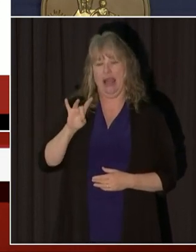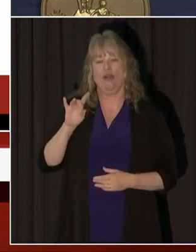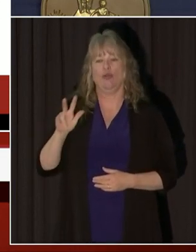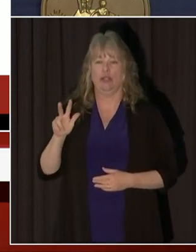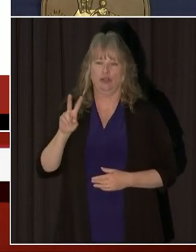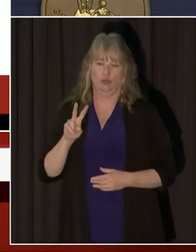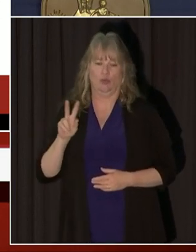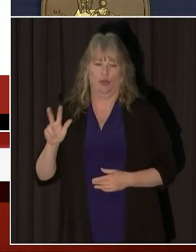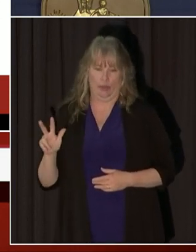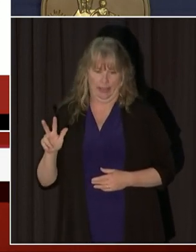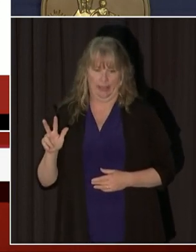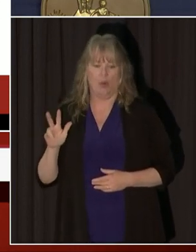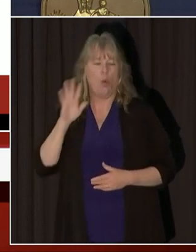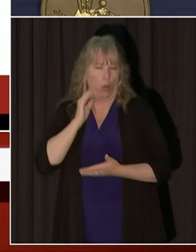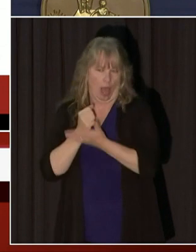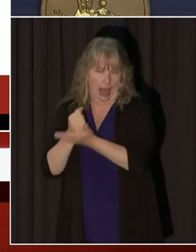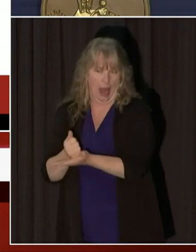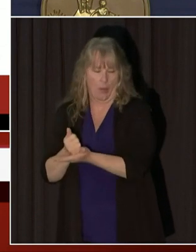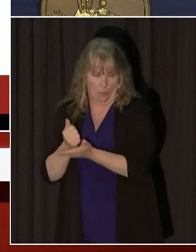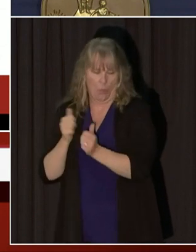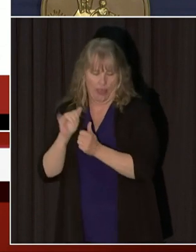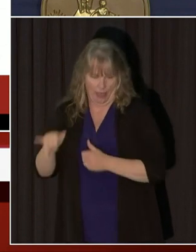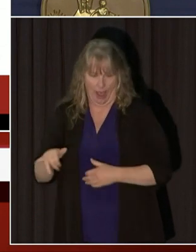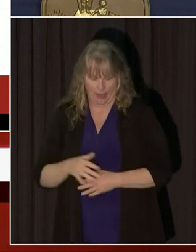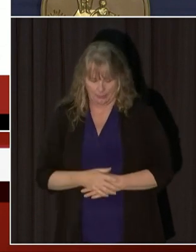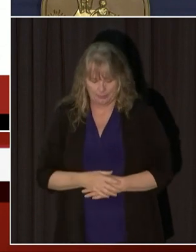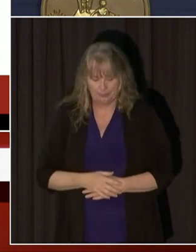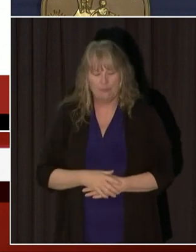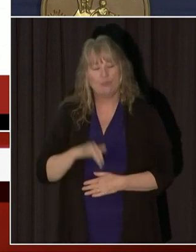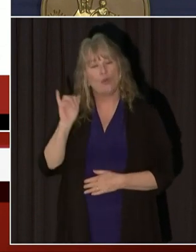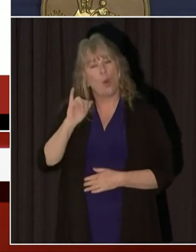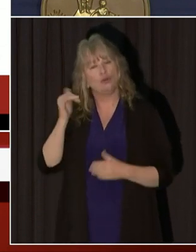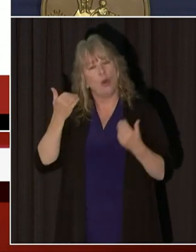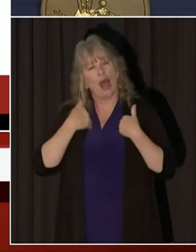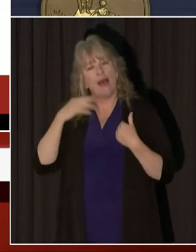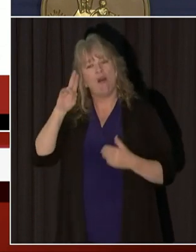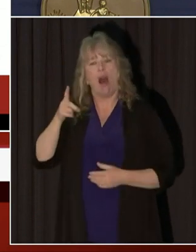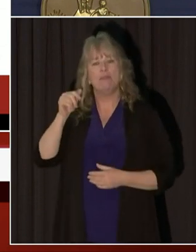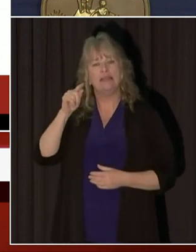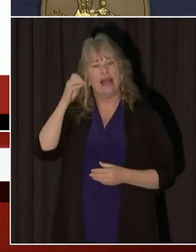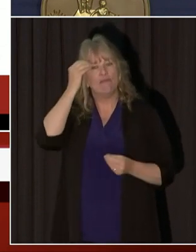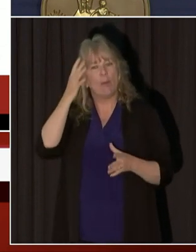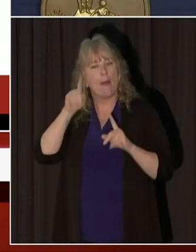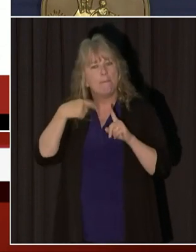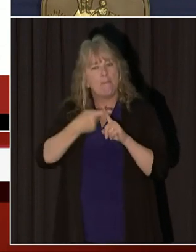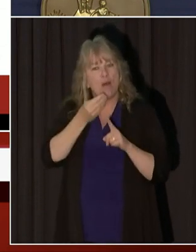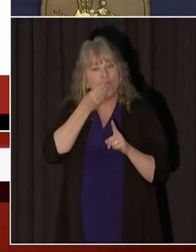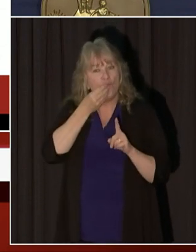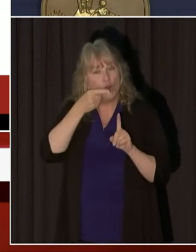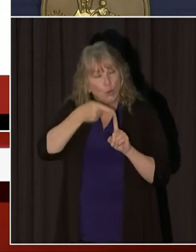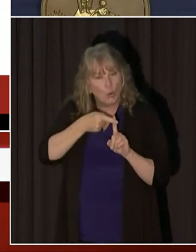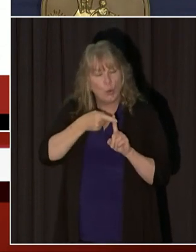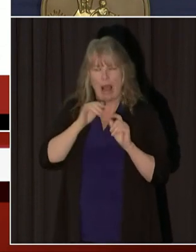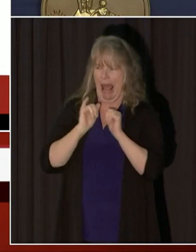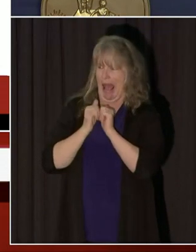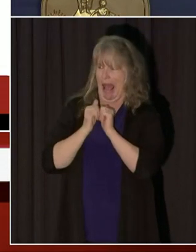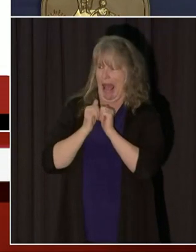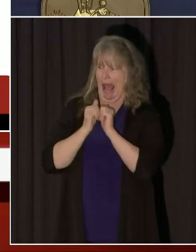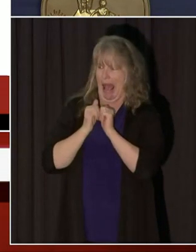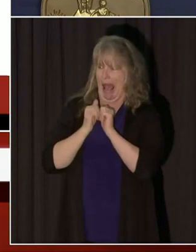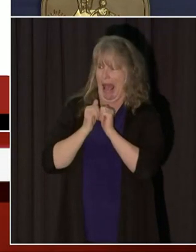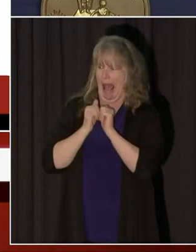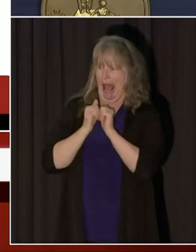888-349-8323. We also have some updates related to food, which is keeping the food supply